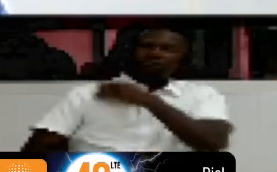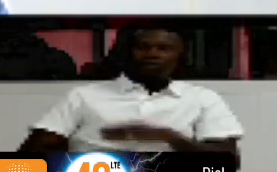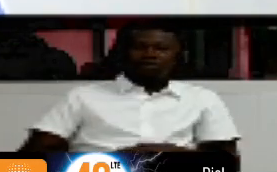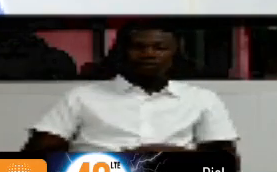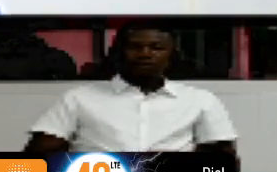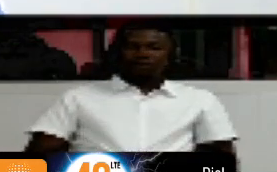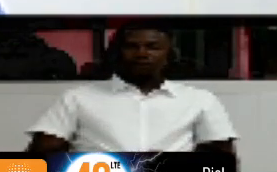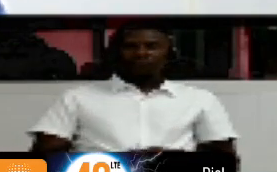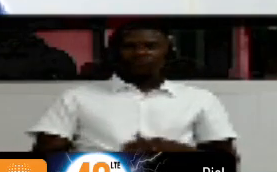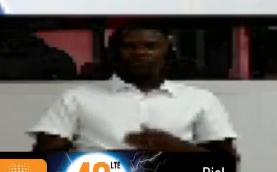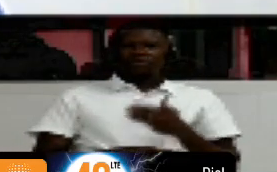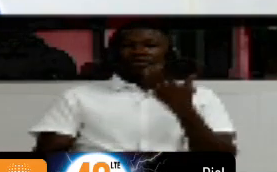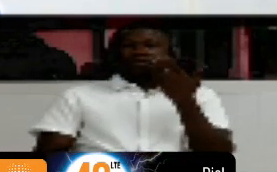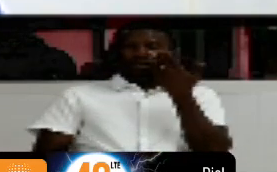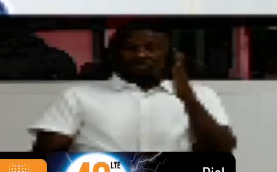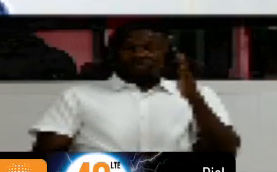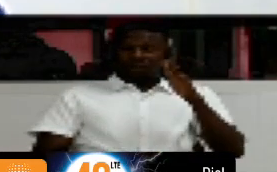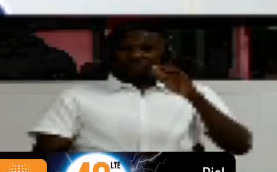And April